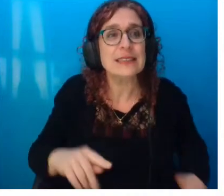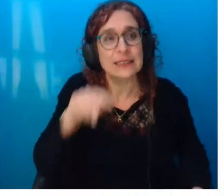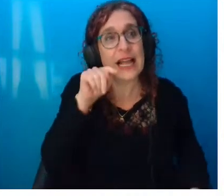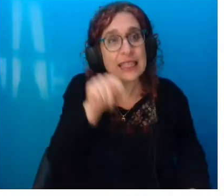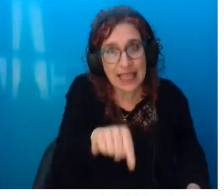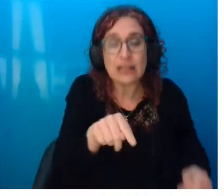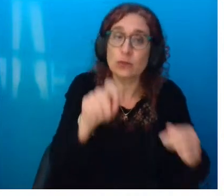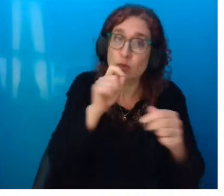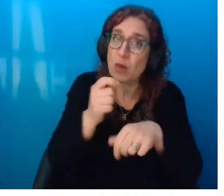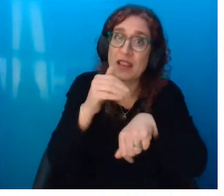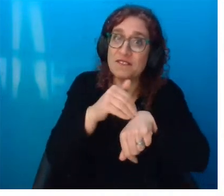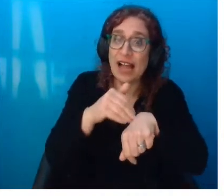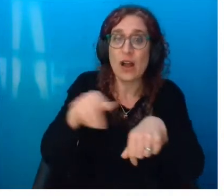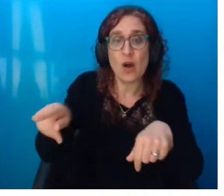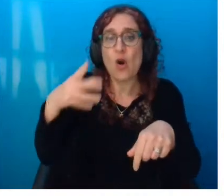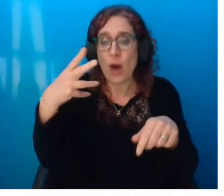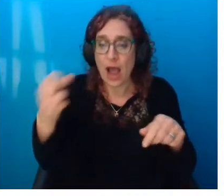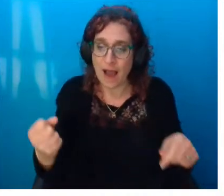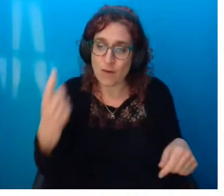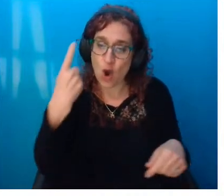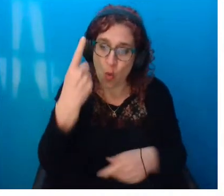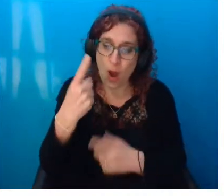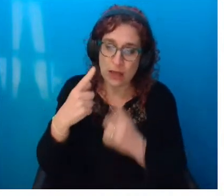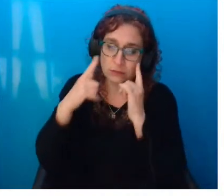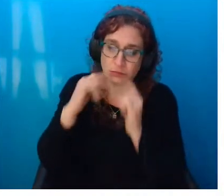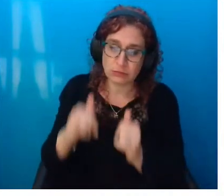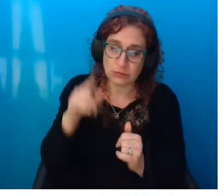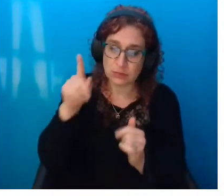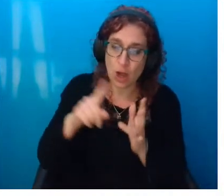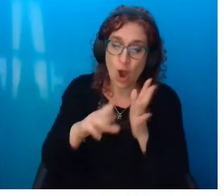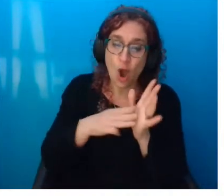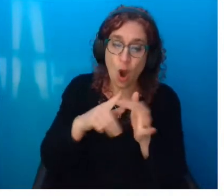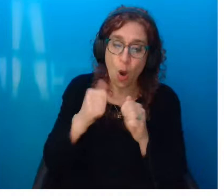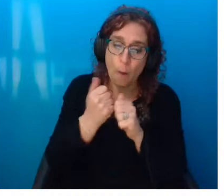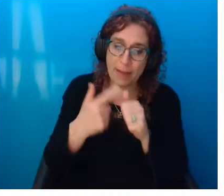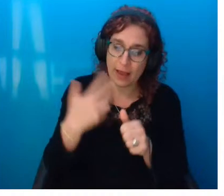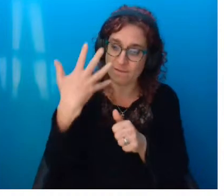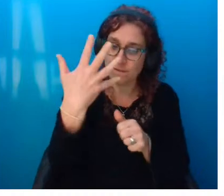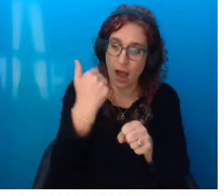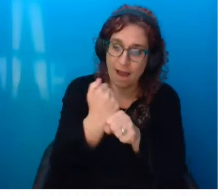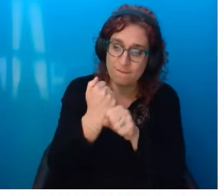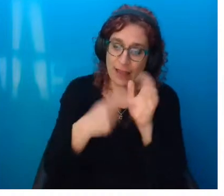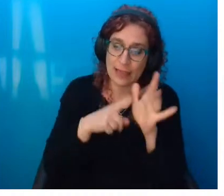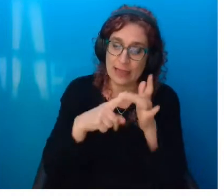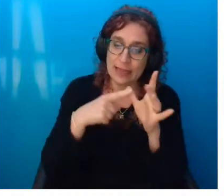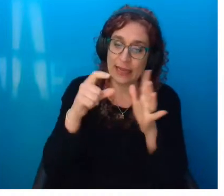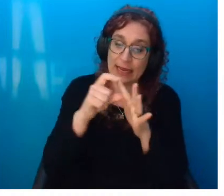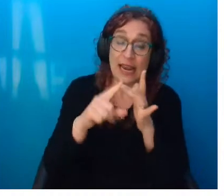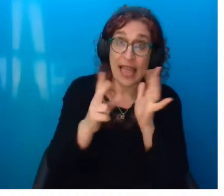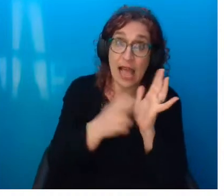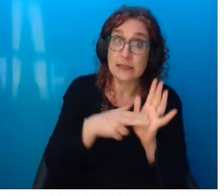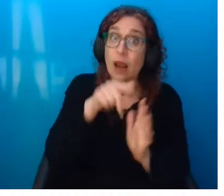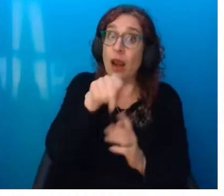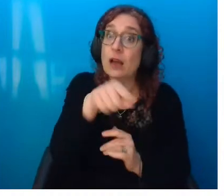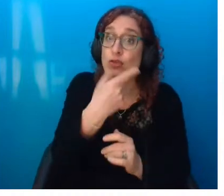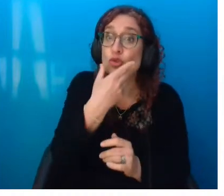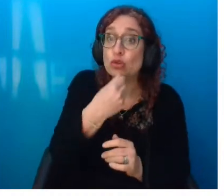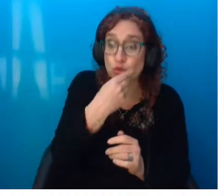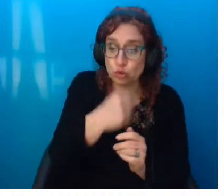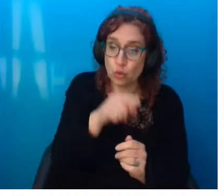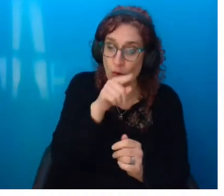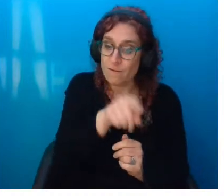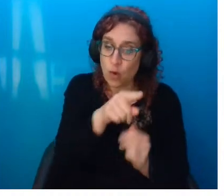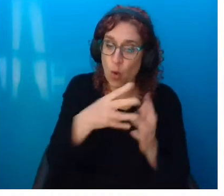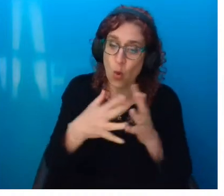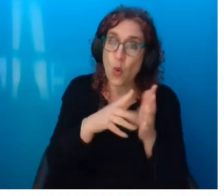component blood test called omega-5 gliadin, which is useful for wheat-induced exercise-induced